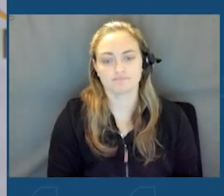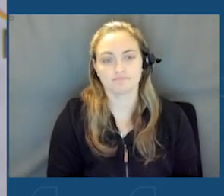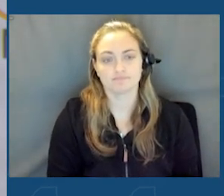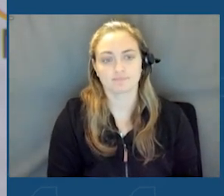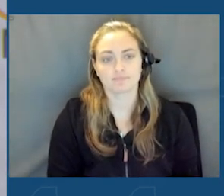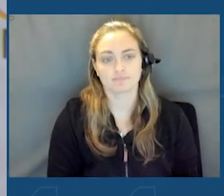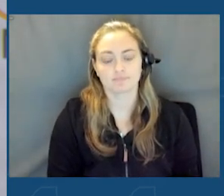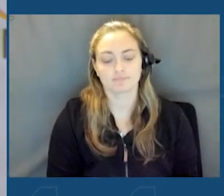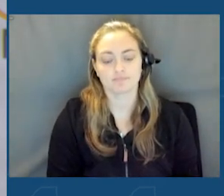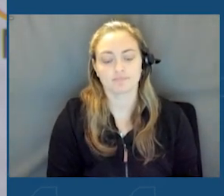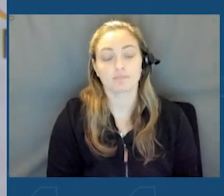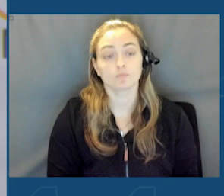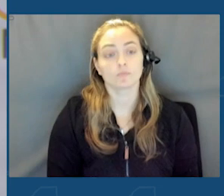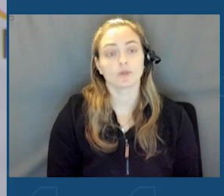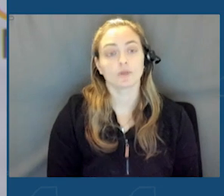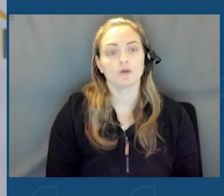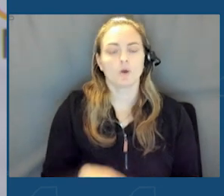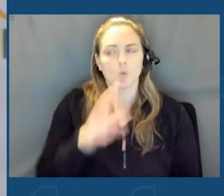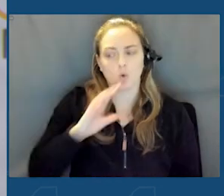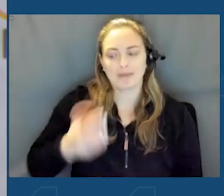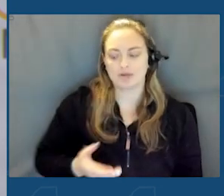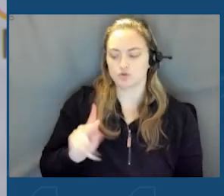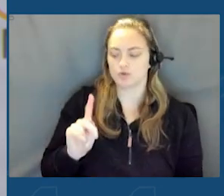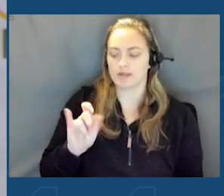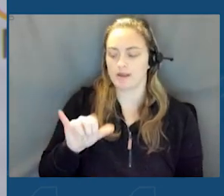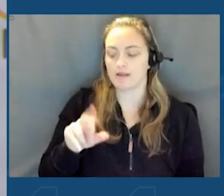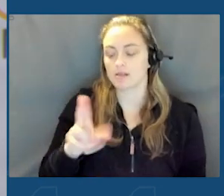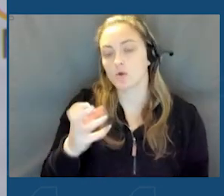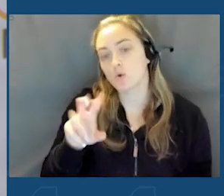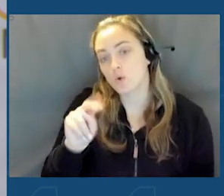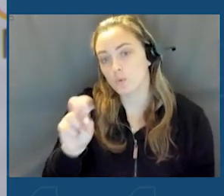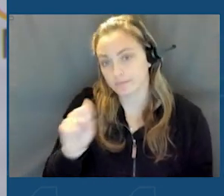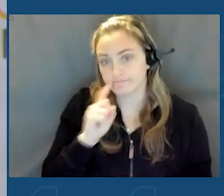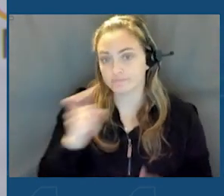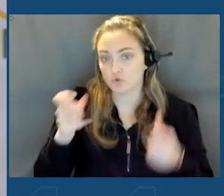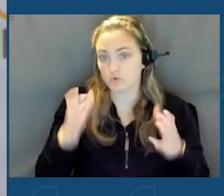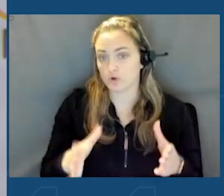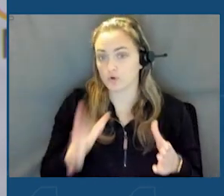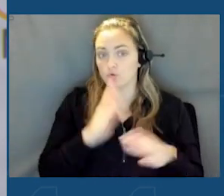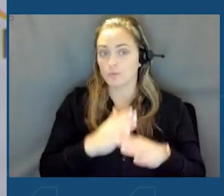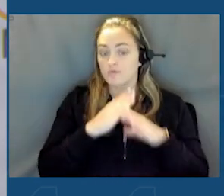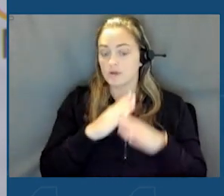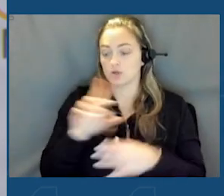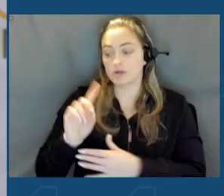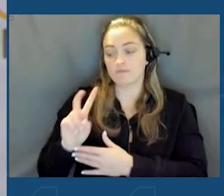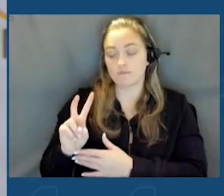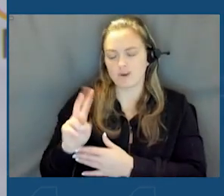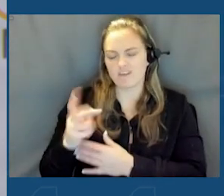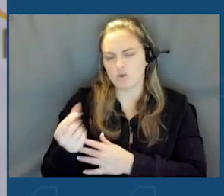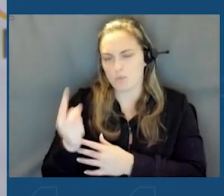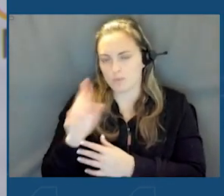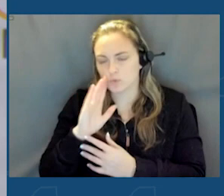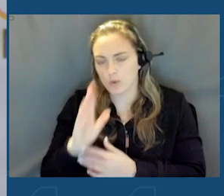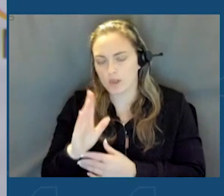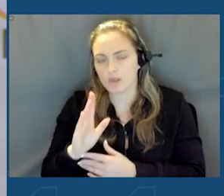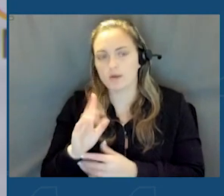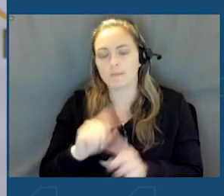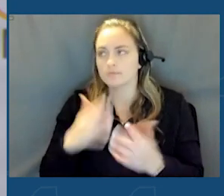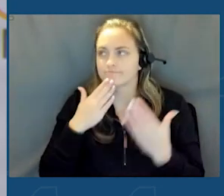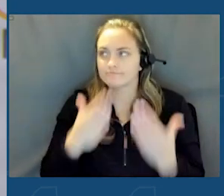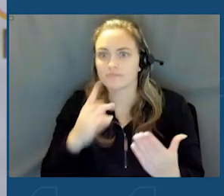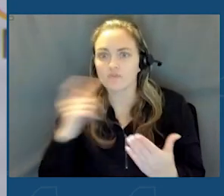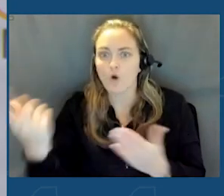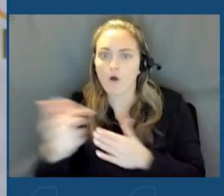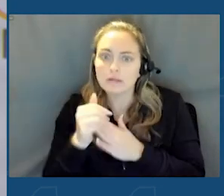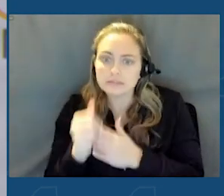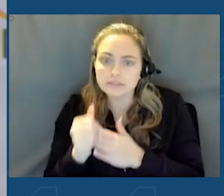We'll be introducing Kelly Owens, our Director of Prevention of Domestic Violence, in a couple of moments. I want to thank her for all her leadership. We've